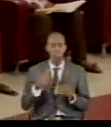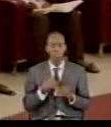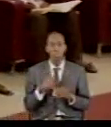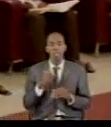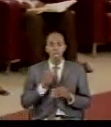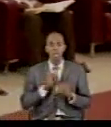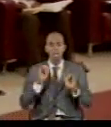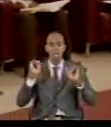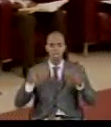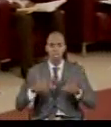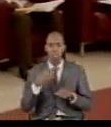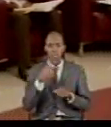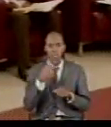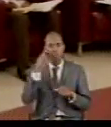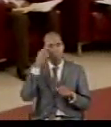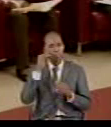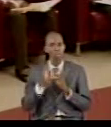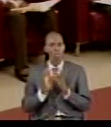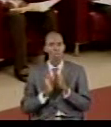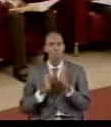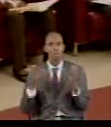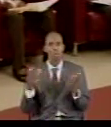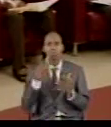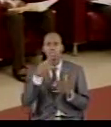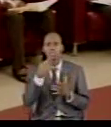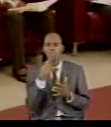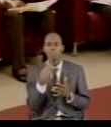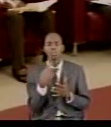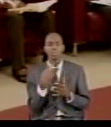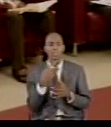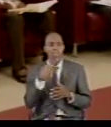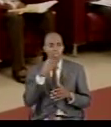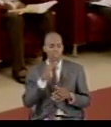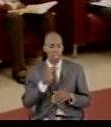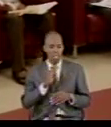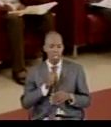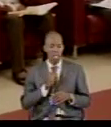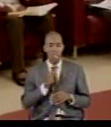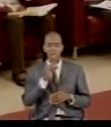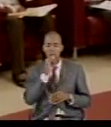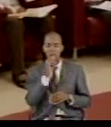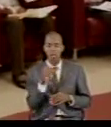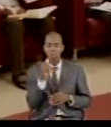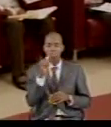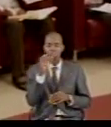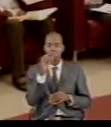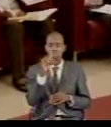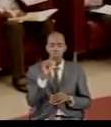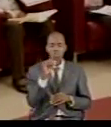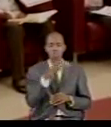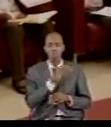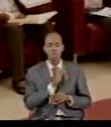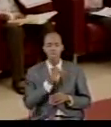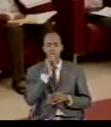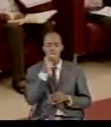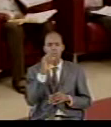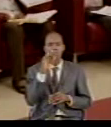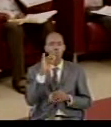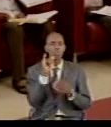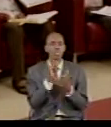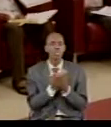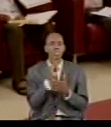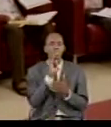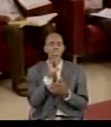the Bible said, are you quoting the Bible to me? I am so and so. That's a false pastor. That's